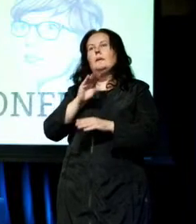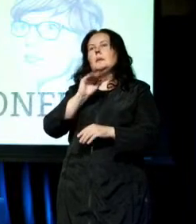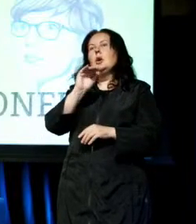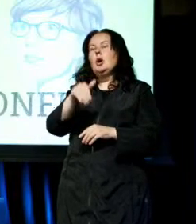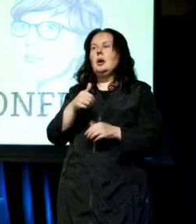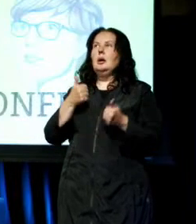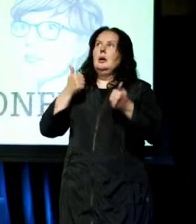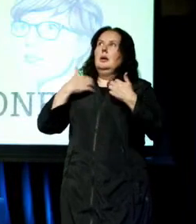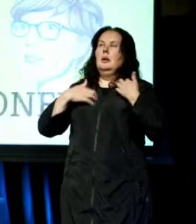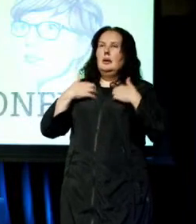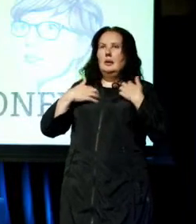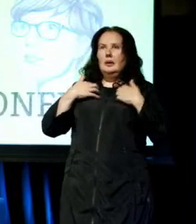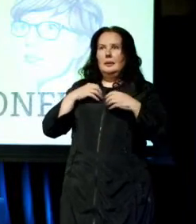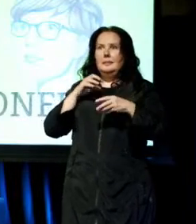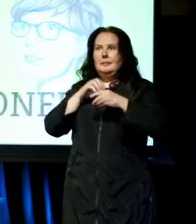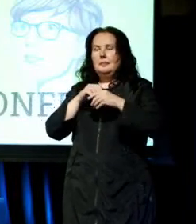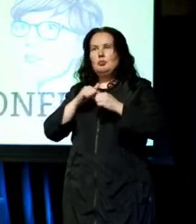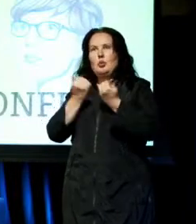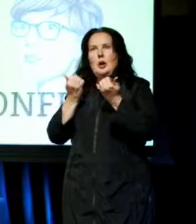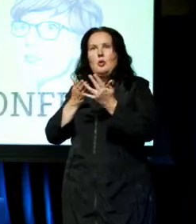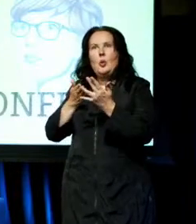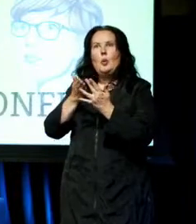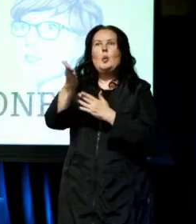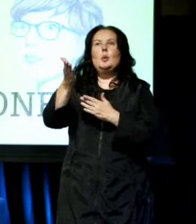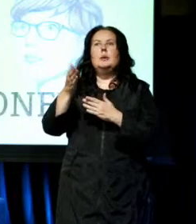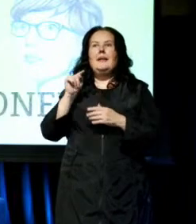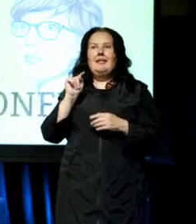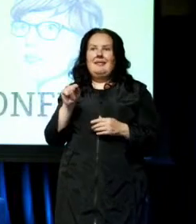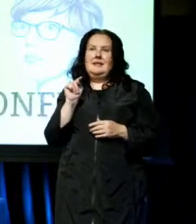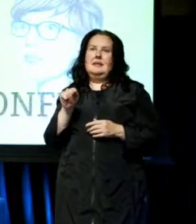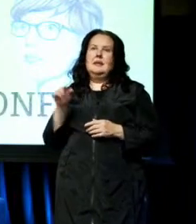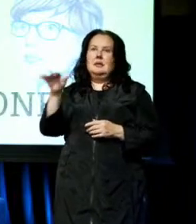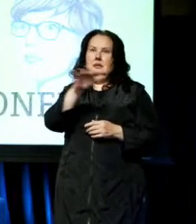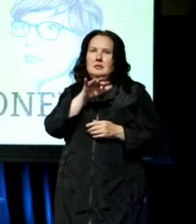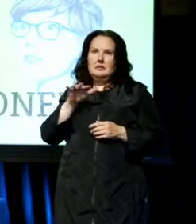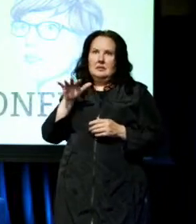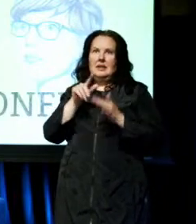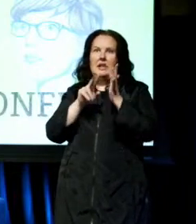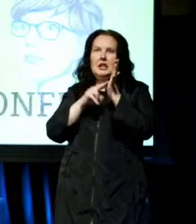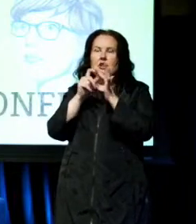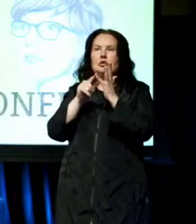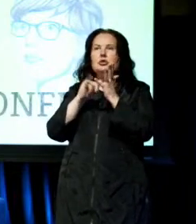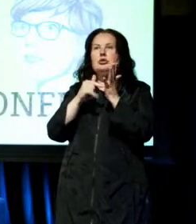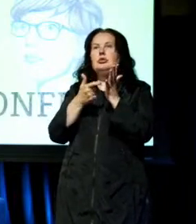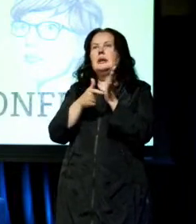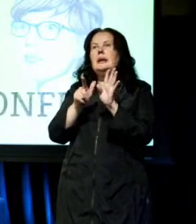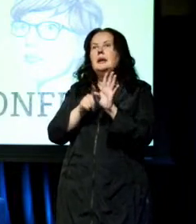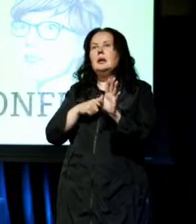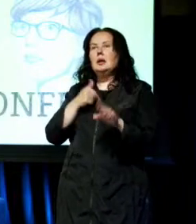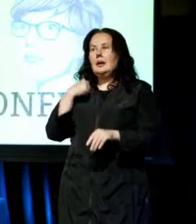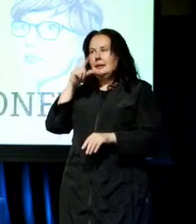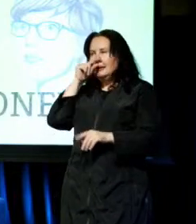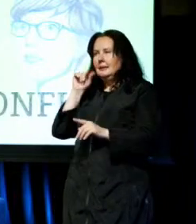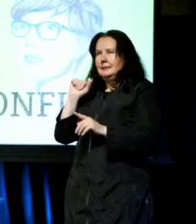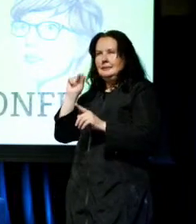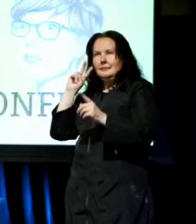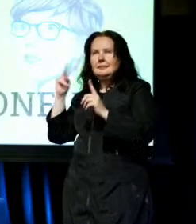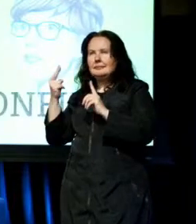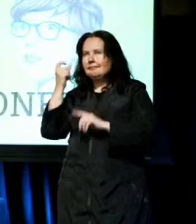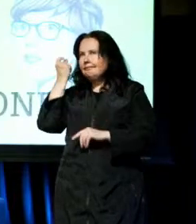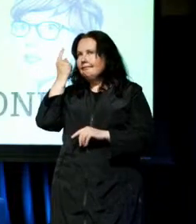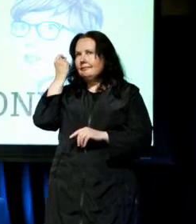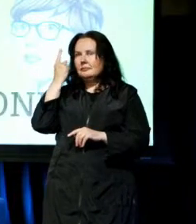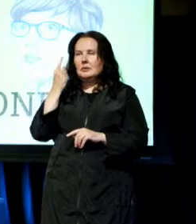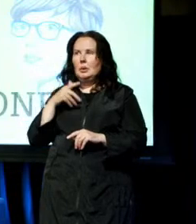are trying to break into the industry. So I completely see where you're coming from in terms of trying not to come across as too disabled or